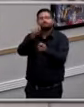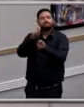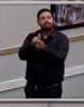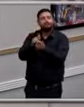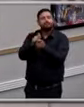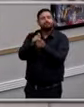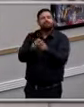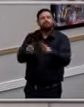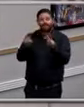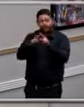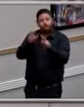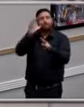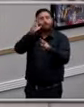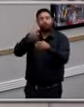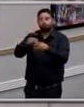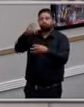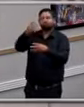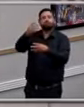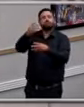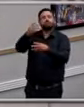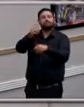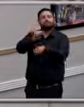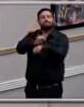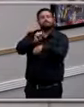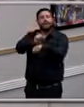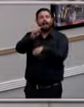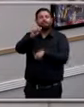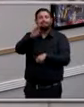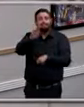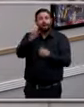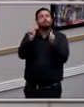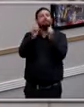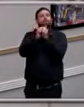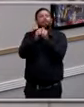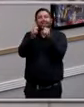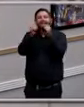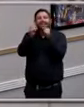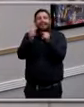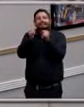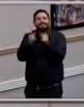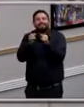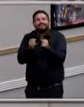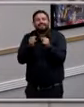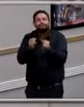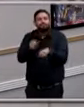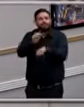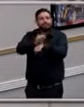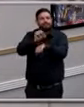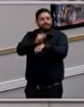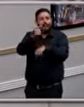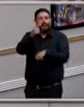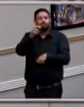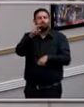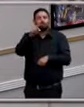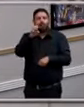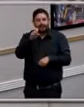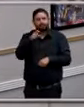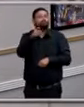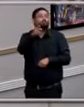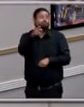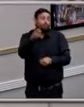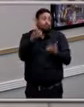the Assignments tab with the student's individual assignment grades. Again, you can find more details with